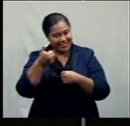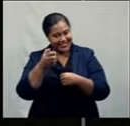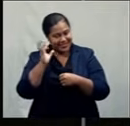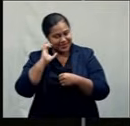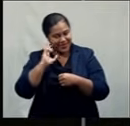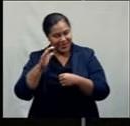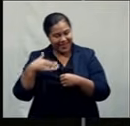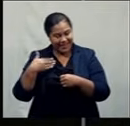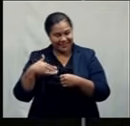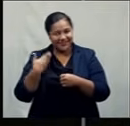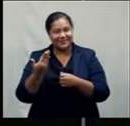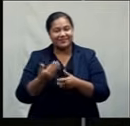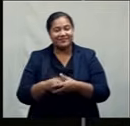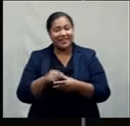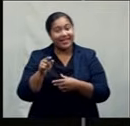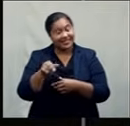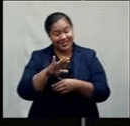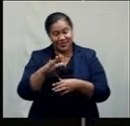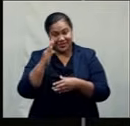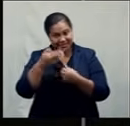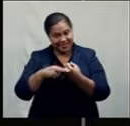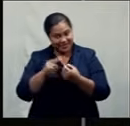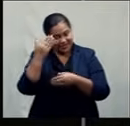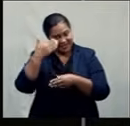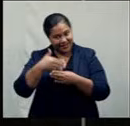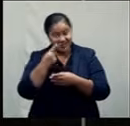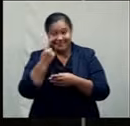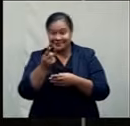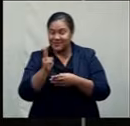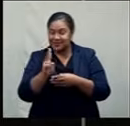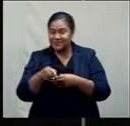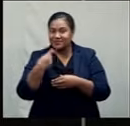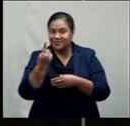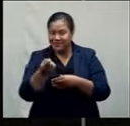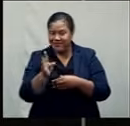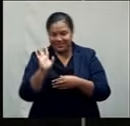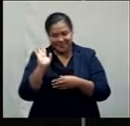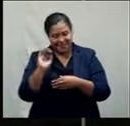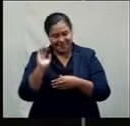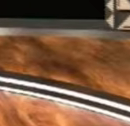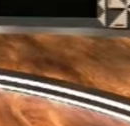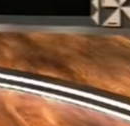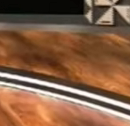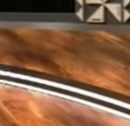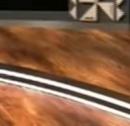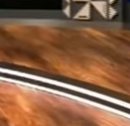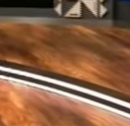radio station live. That's your news this evening. I'll see you again tomorrow, Mother Manda.